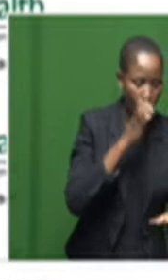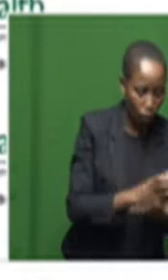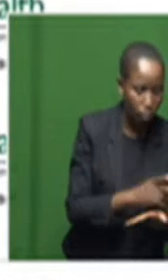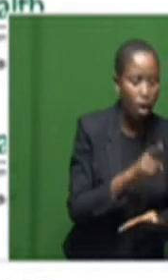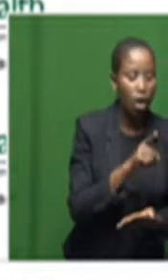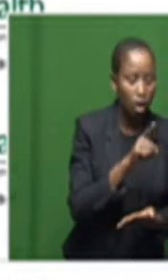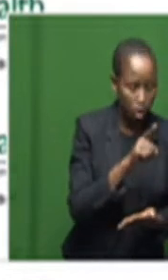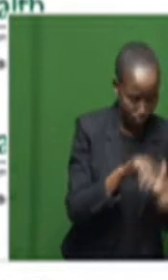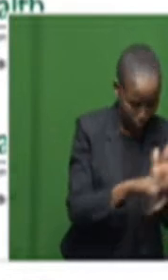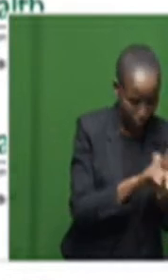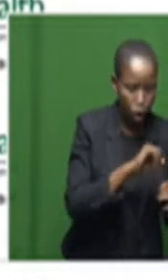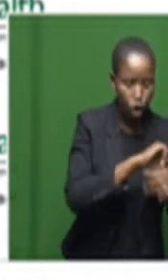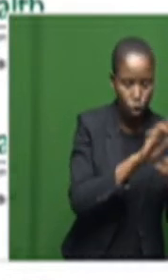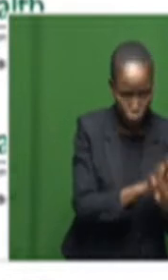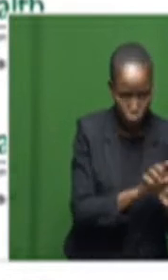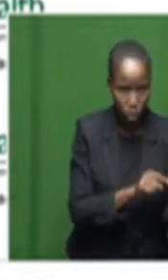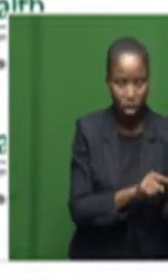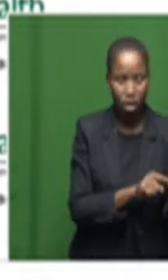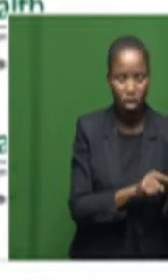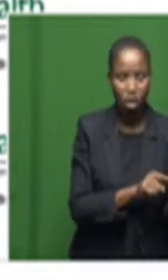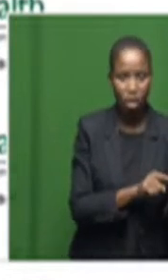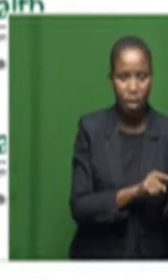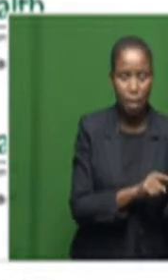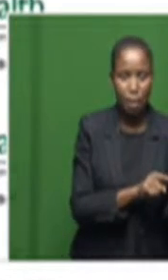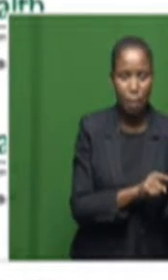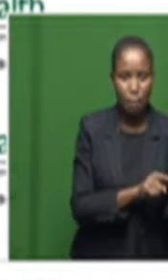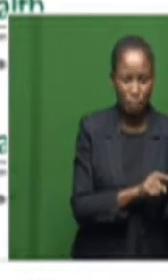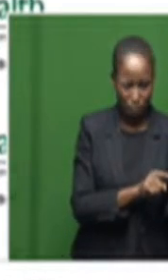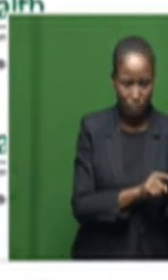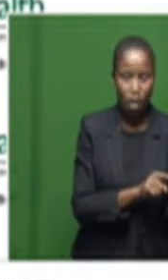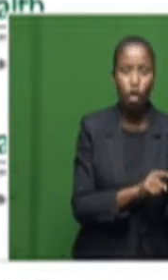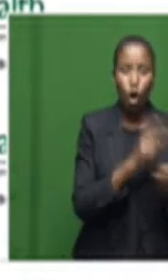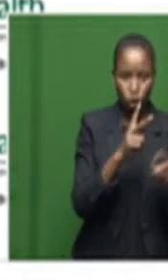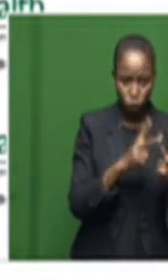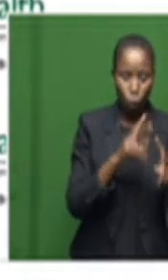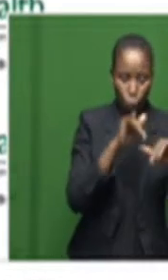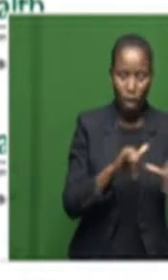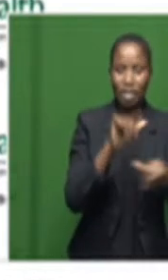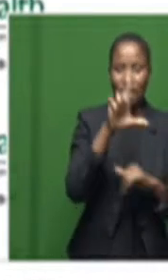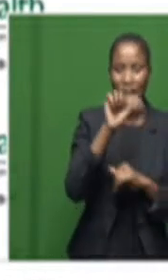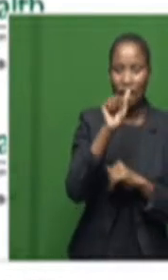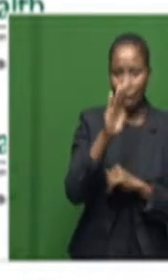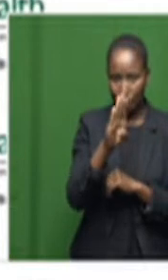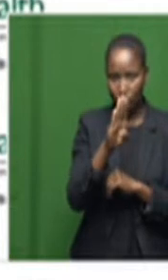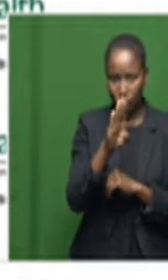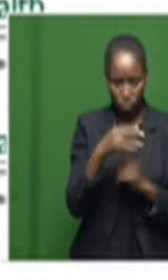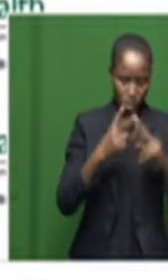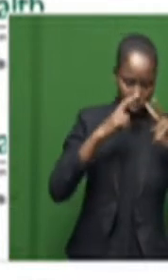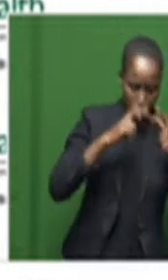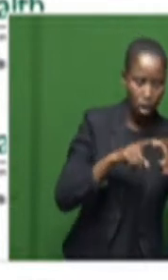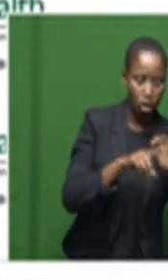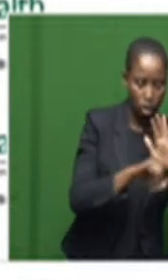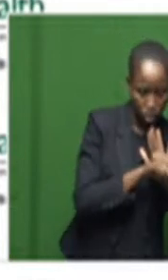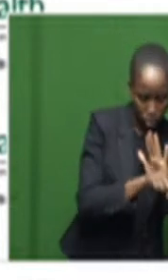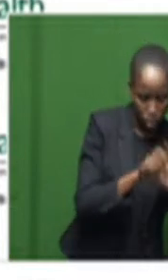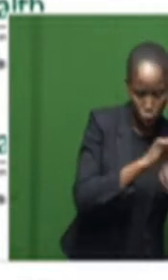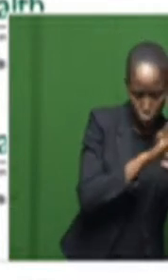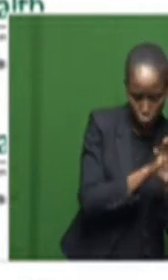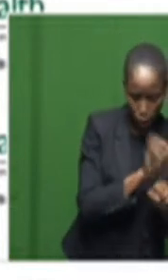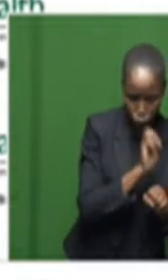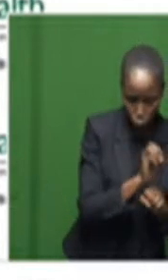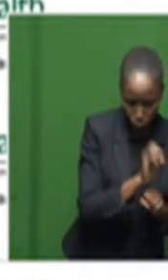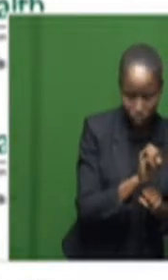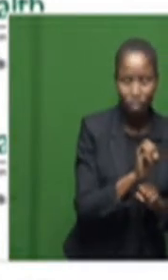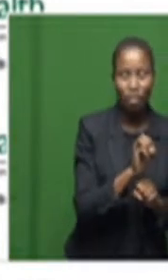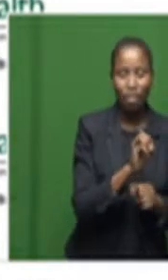COVID. Not just the clinical, but also laboratory confirmation that the death was due to COVID-19. But